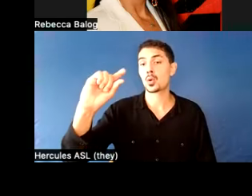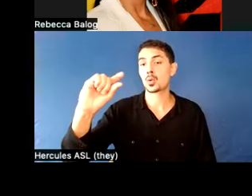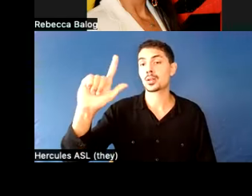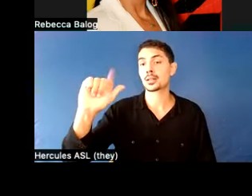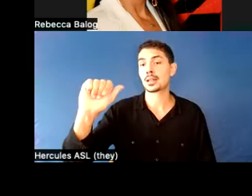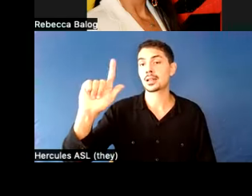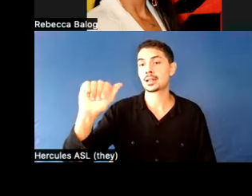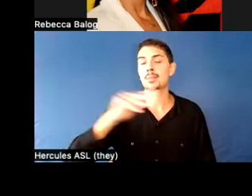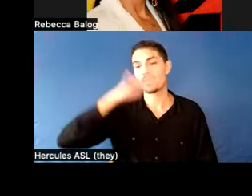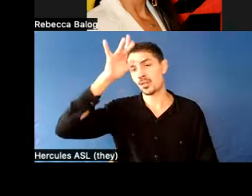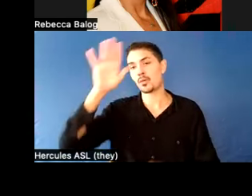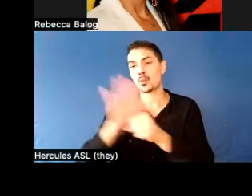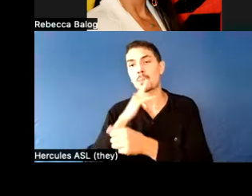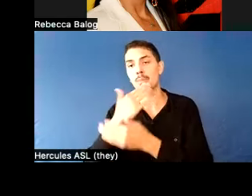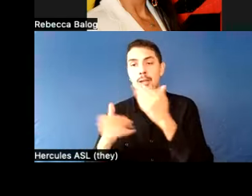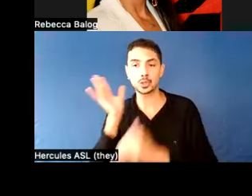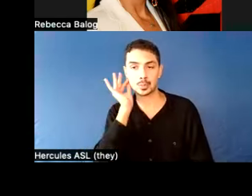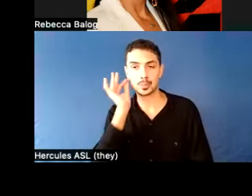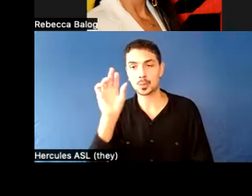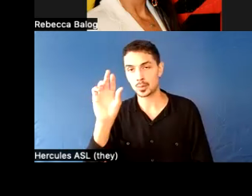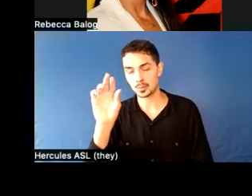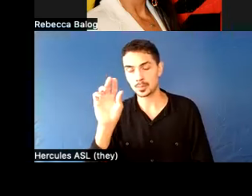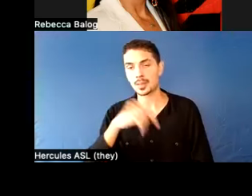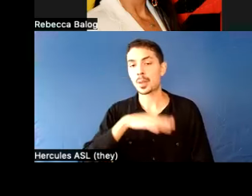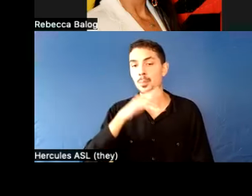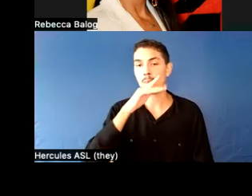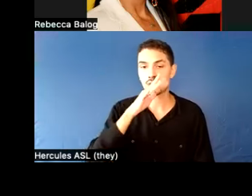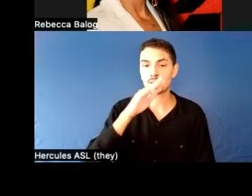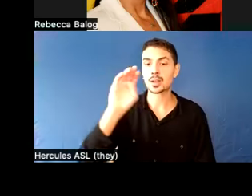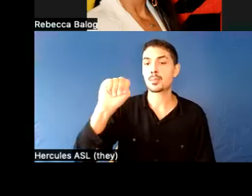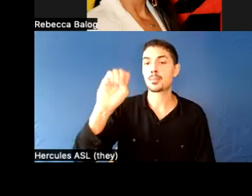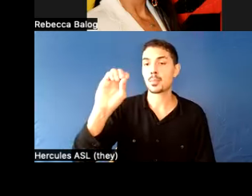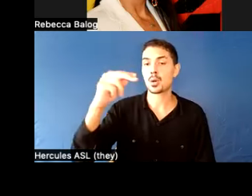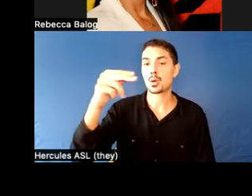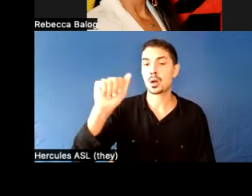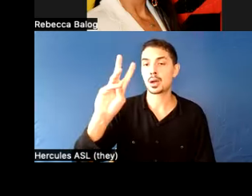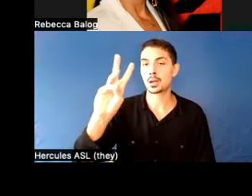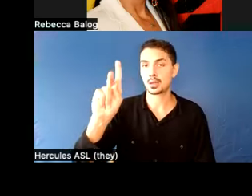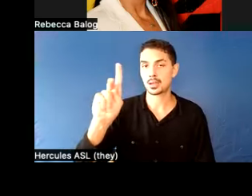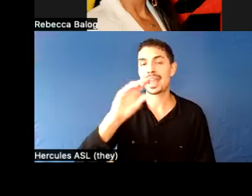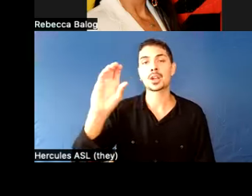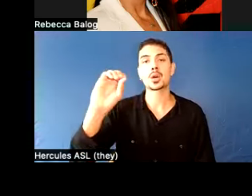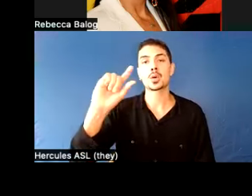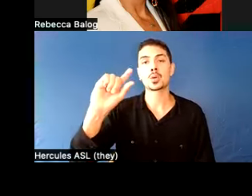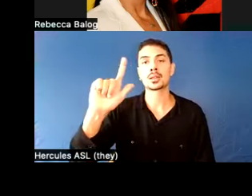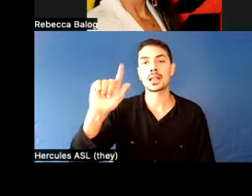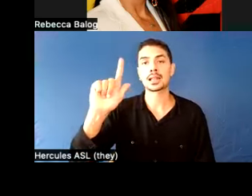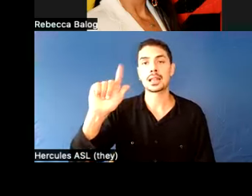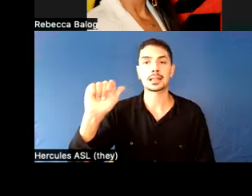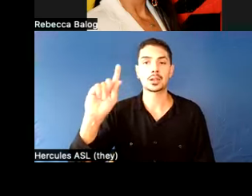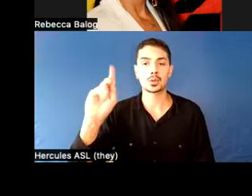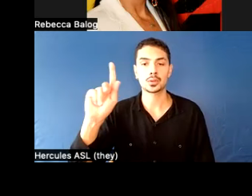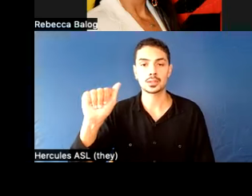a full-blooded Gypsy, my mom's Oglala and Mohawk, but she had 9 siblings. So it's a generational thing too.